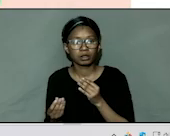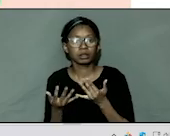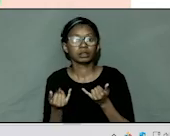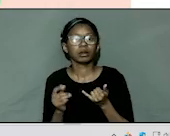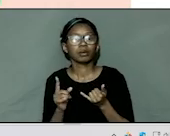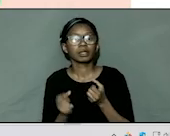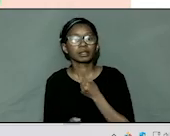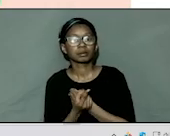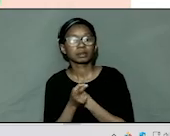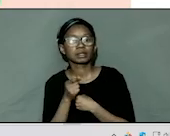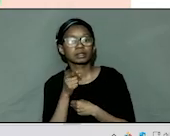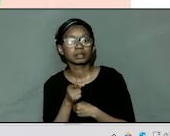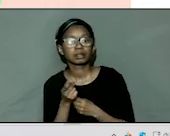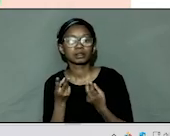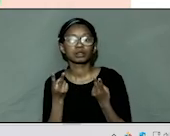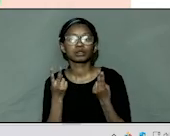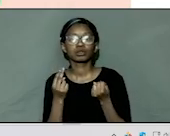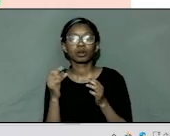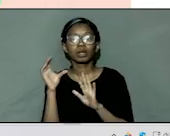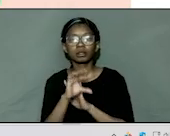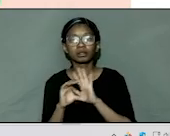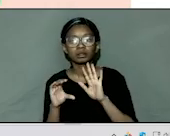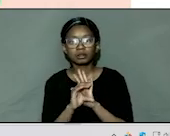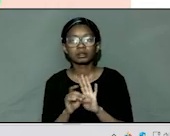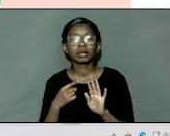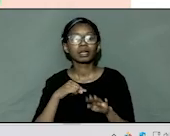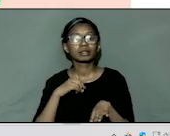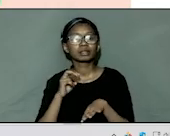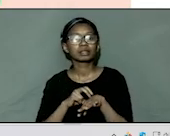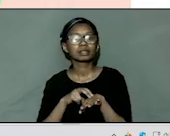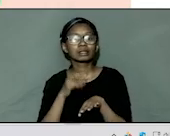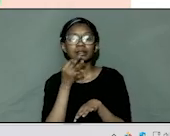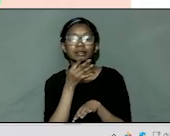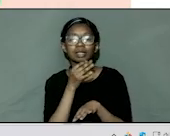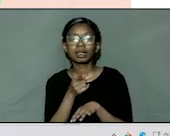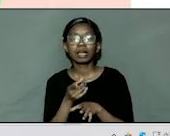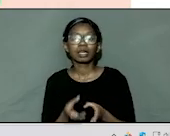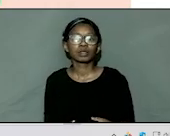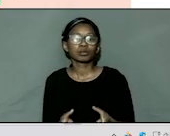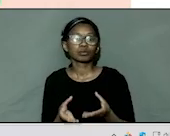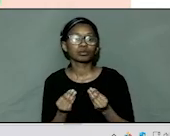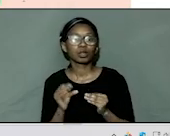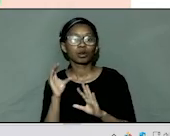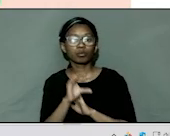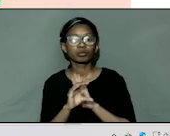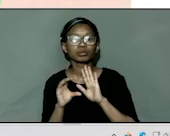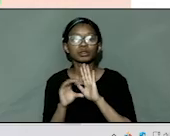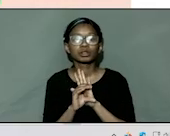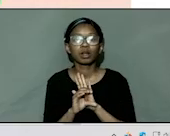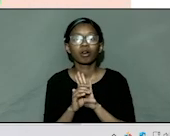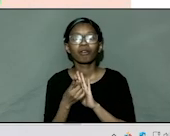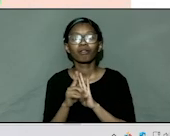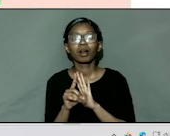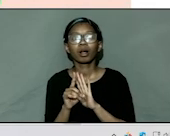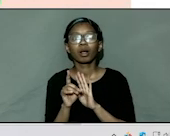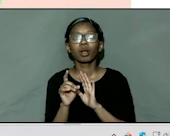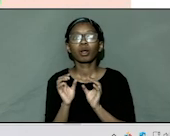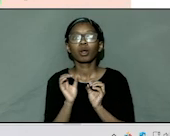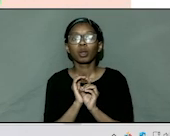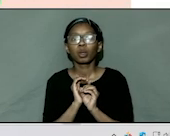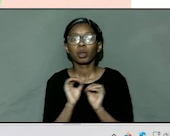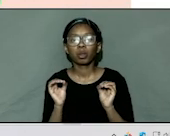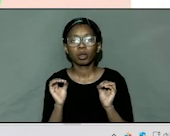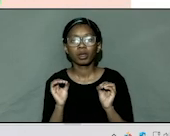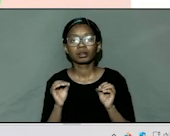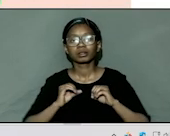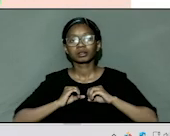this new characteristic? We have to mention that the acquired characteristic of no wings, it